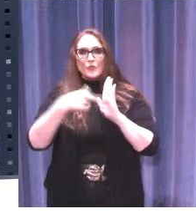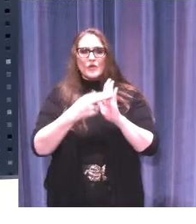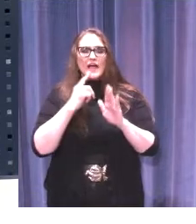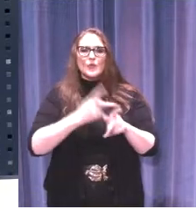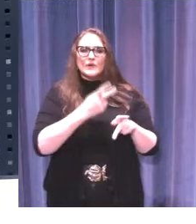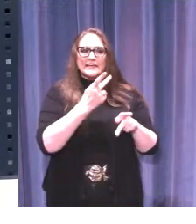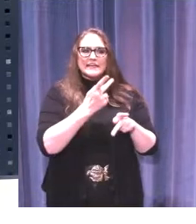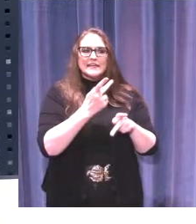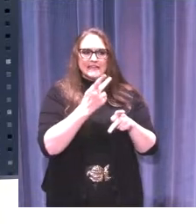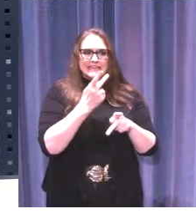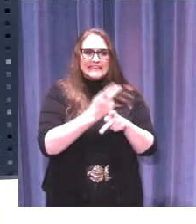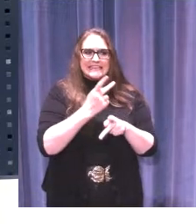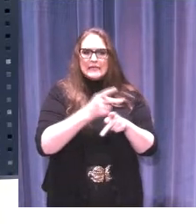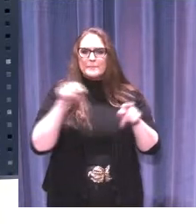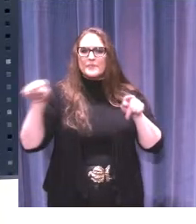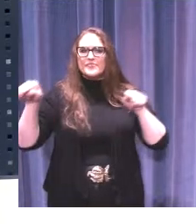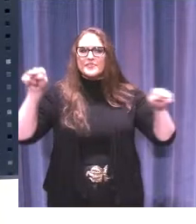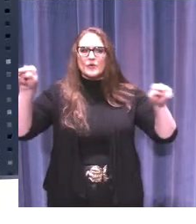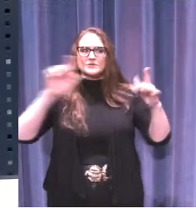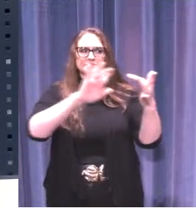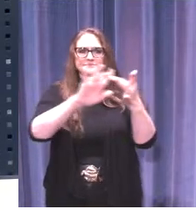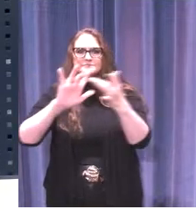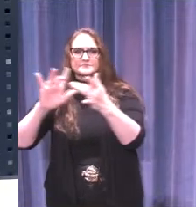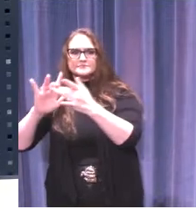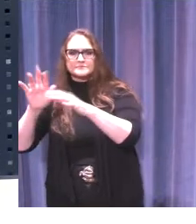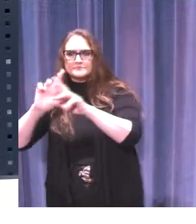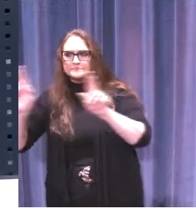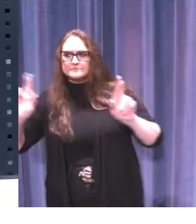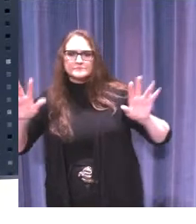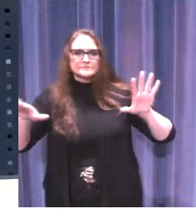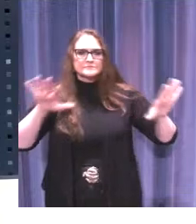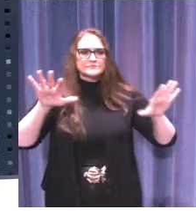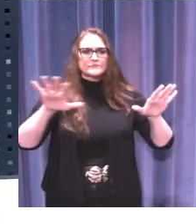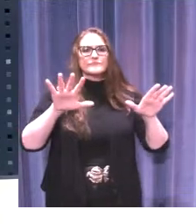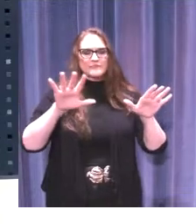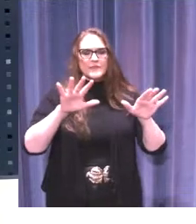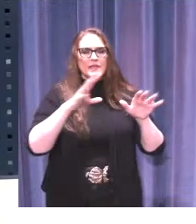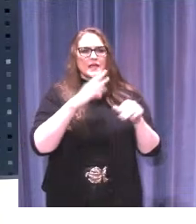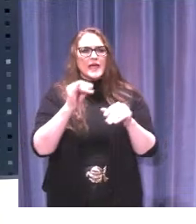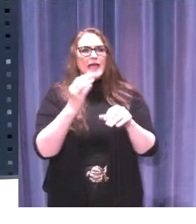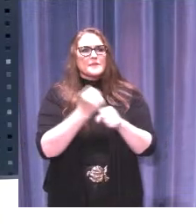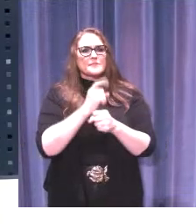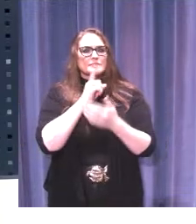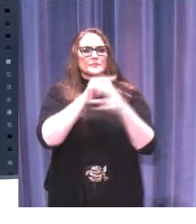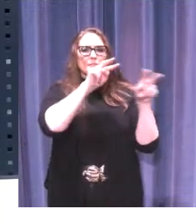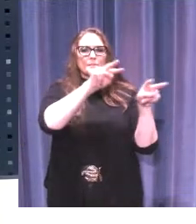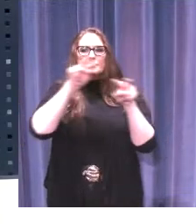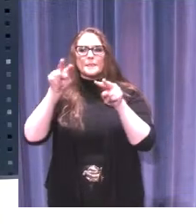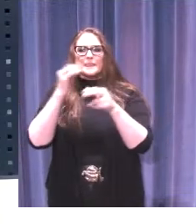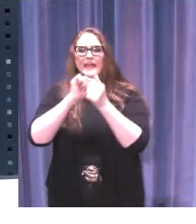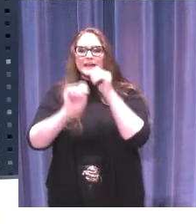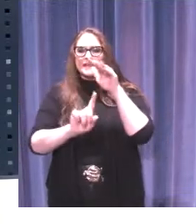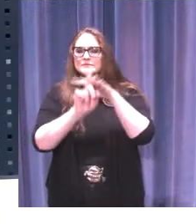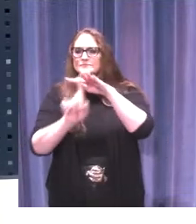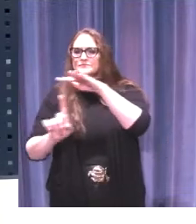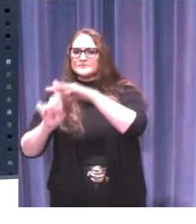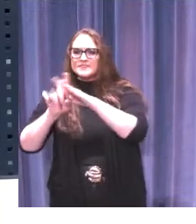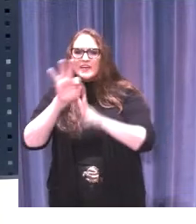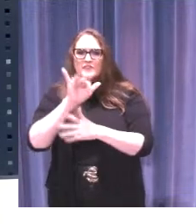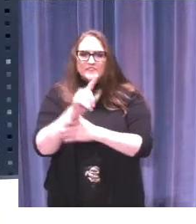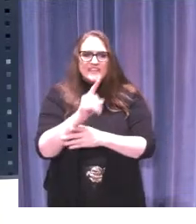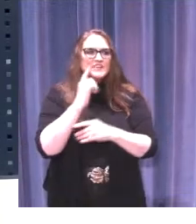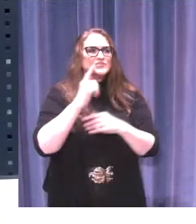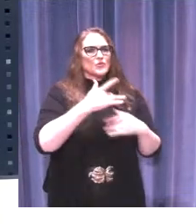seats warm that we've already established in terms of those relationships and monitor any emerging fields or trends in